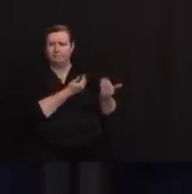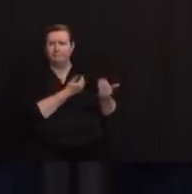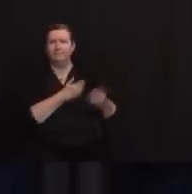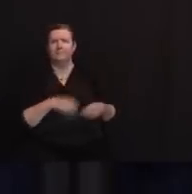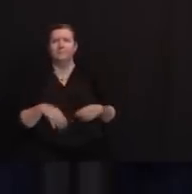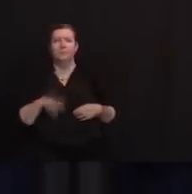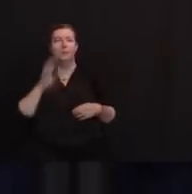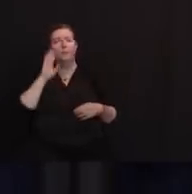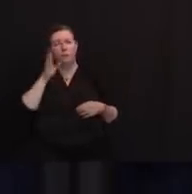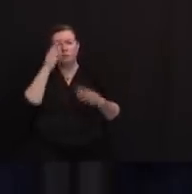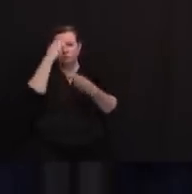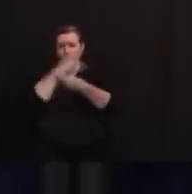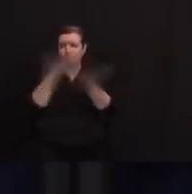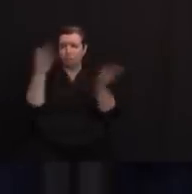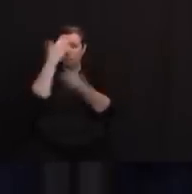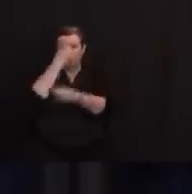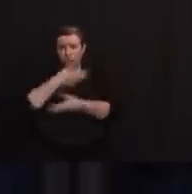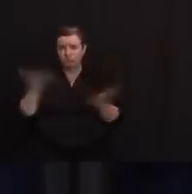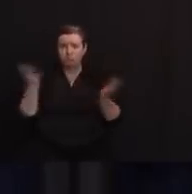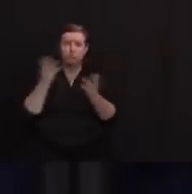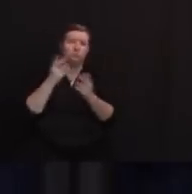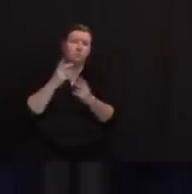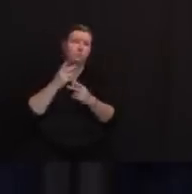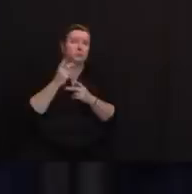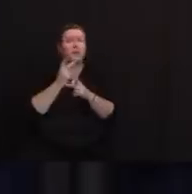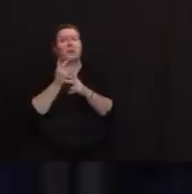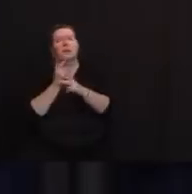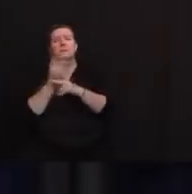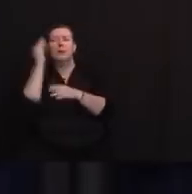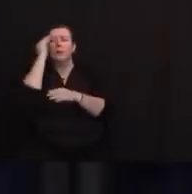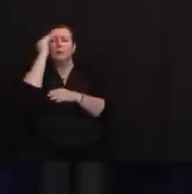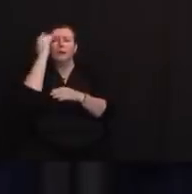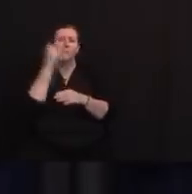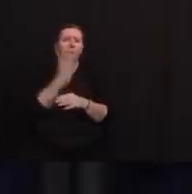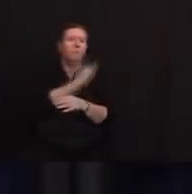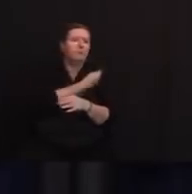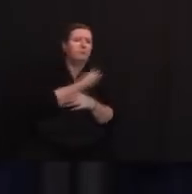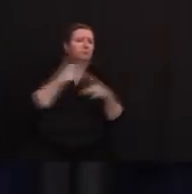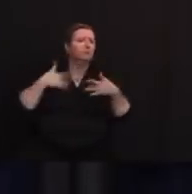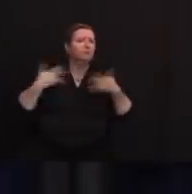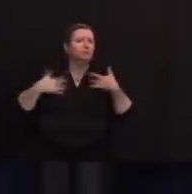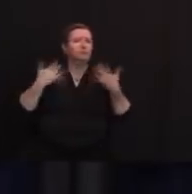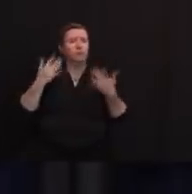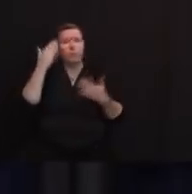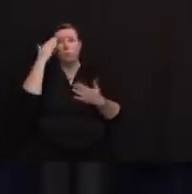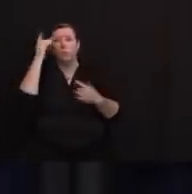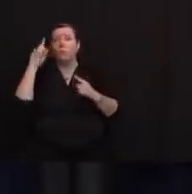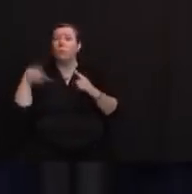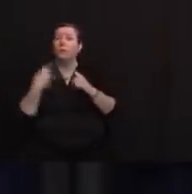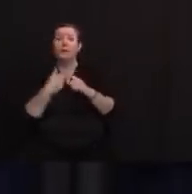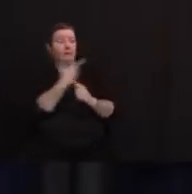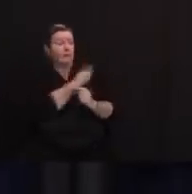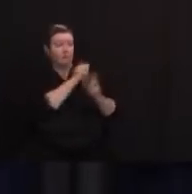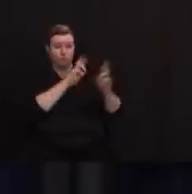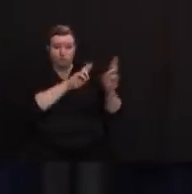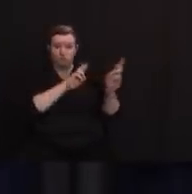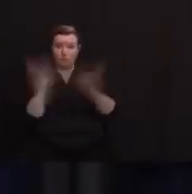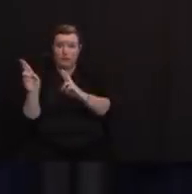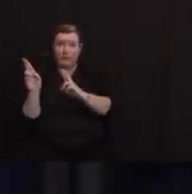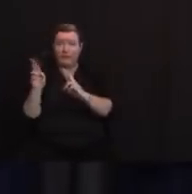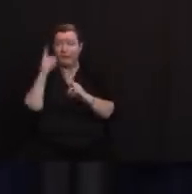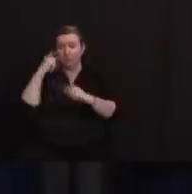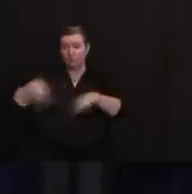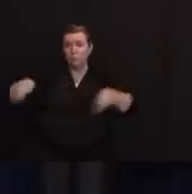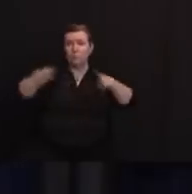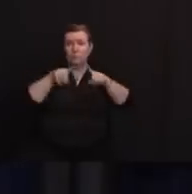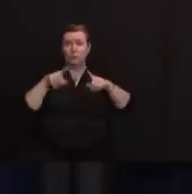public on the progress of the phases, so all of you will know when the vaccine will be available to you. As the